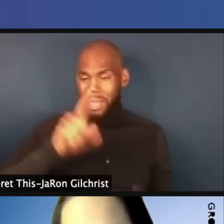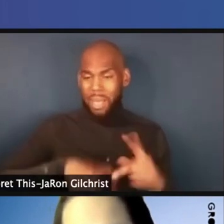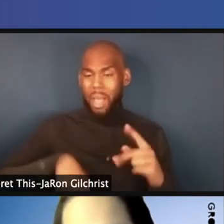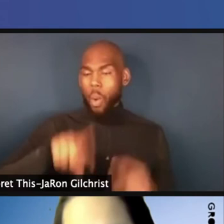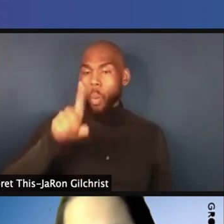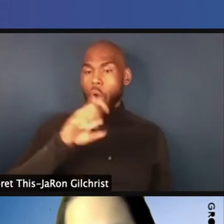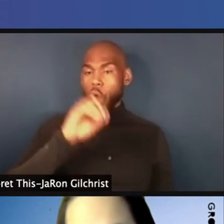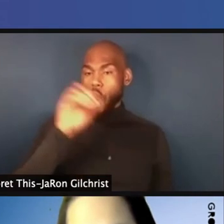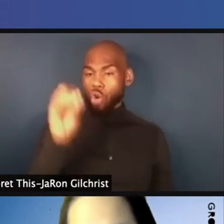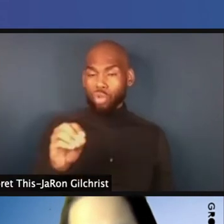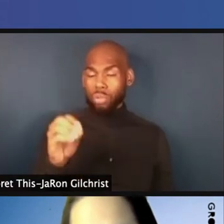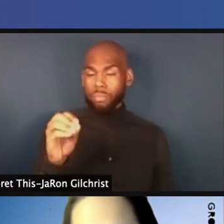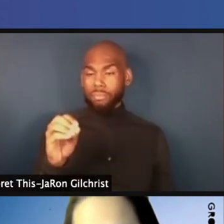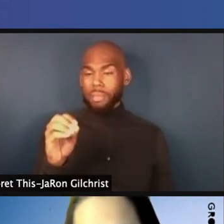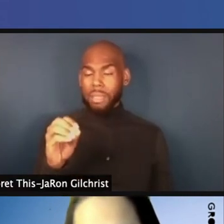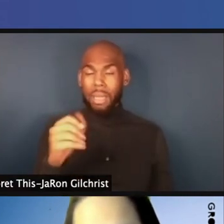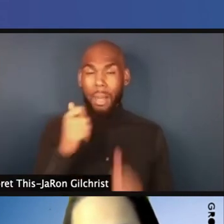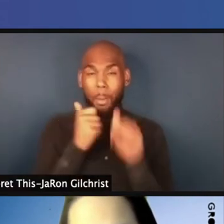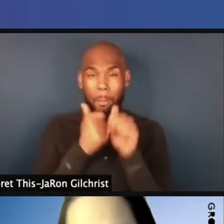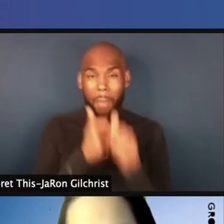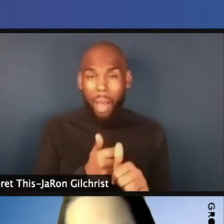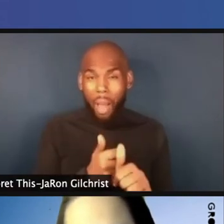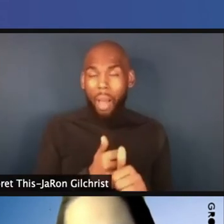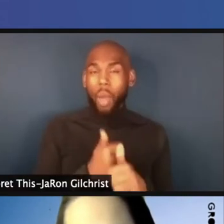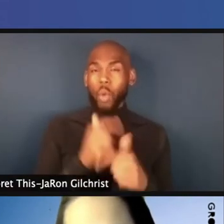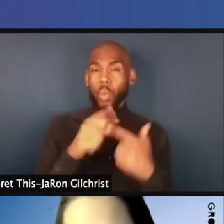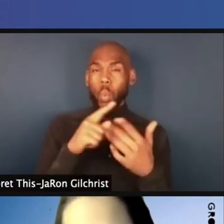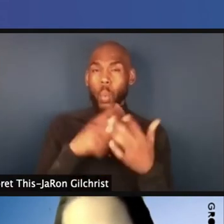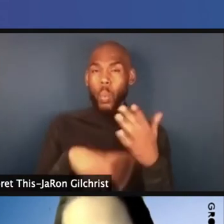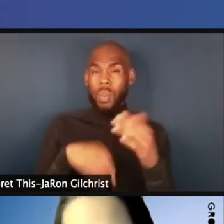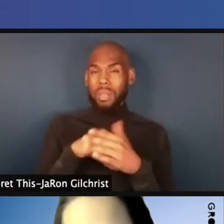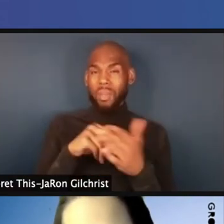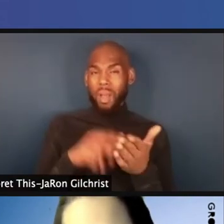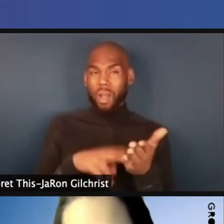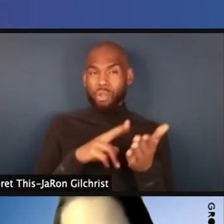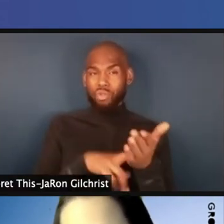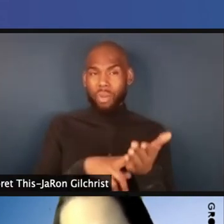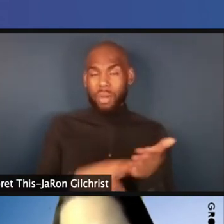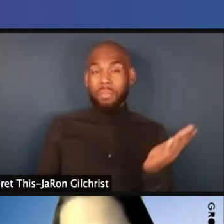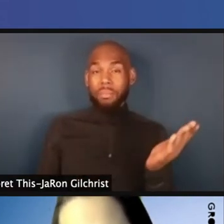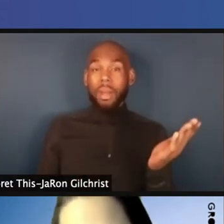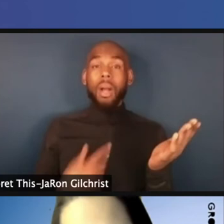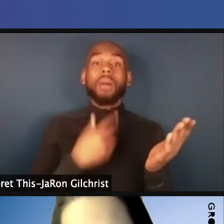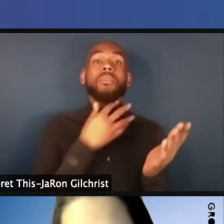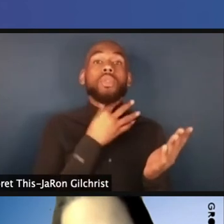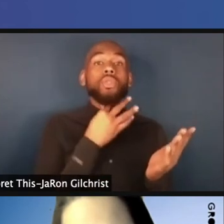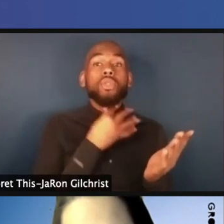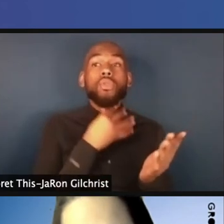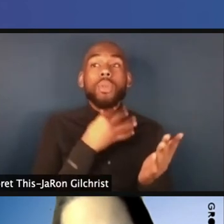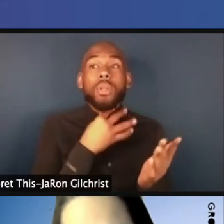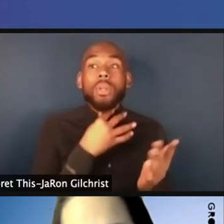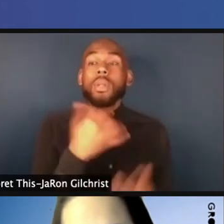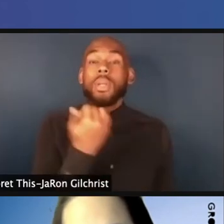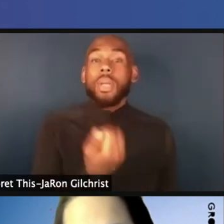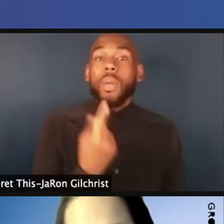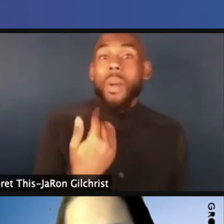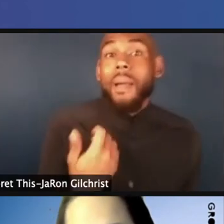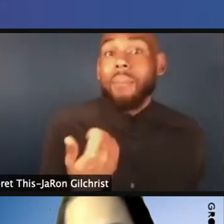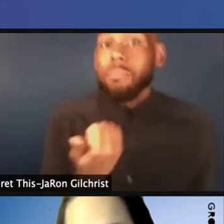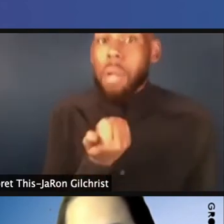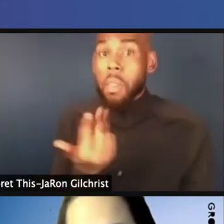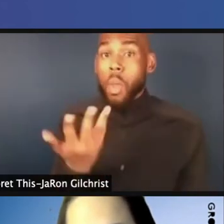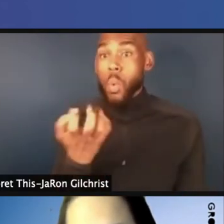contracts? So I know we sort of talked about this, but I'm curious, if anyone has anything they'd like to add